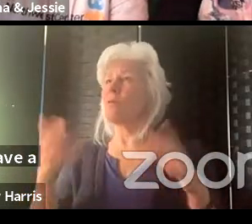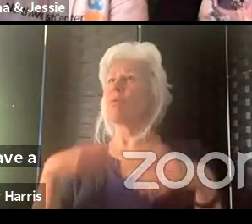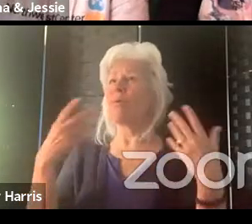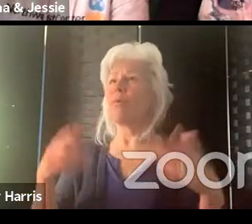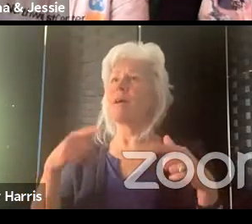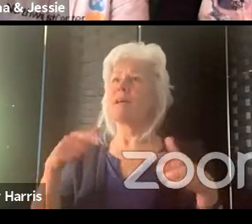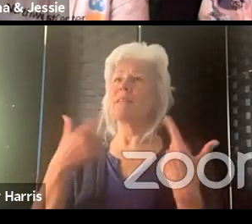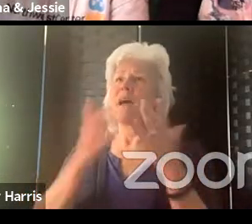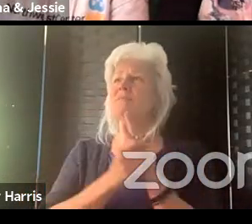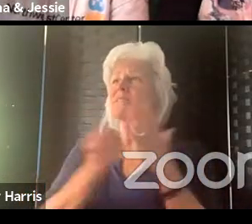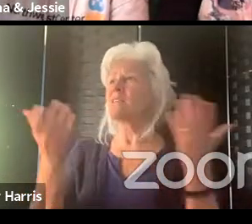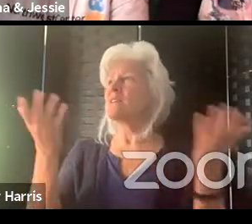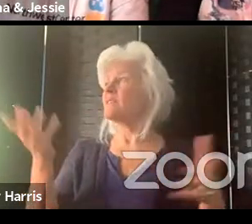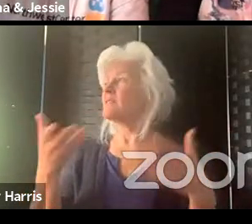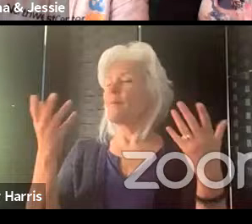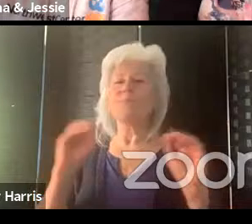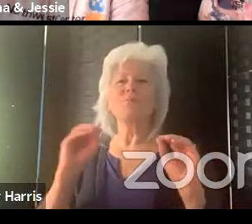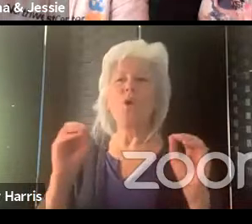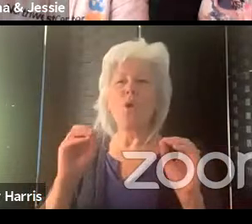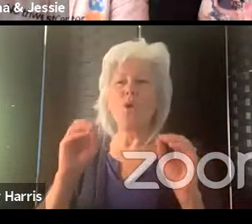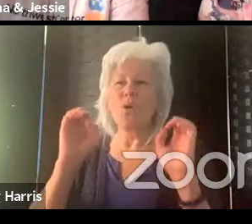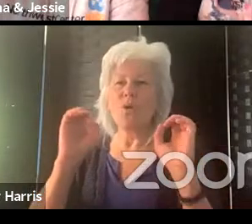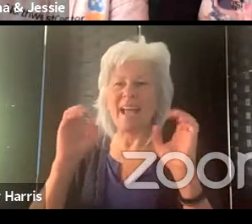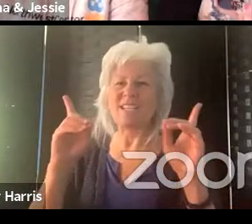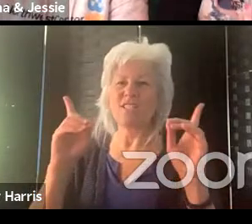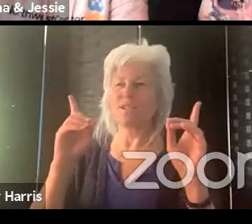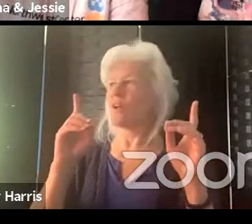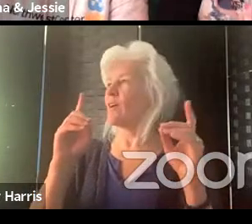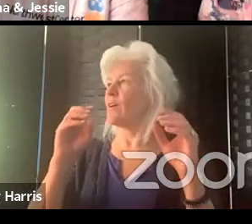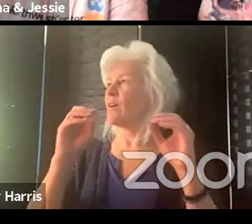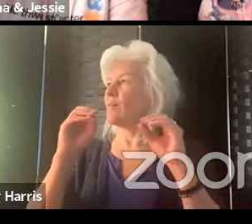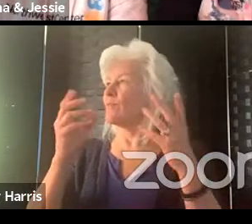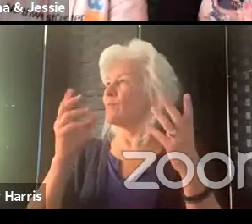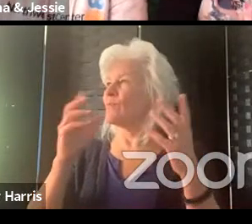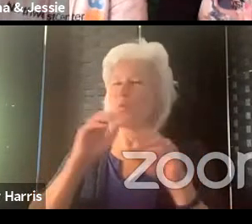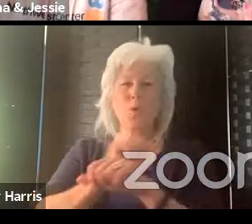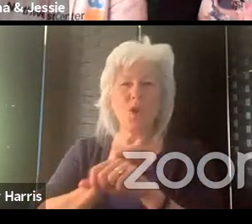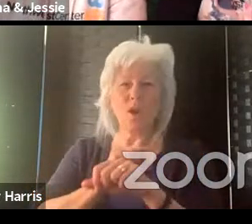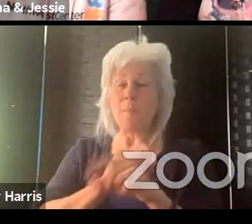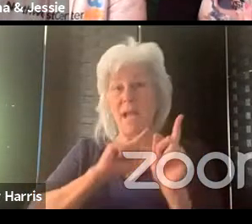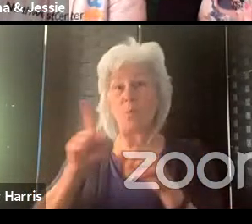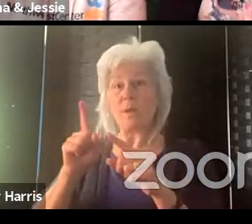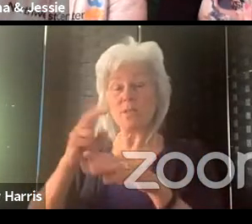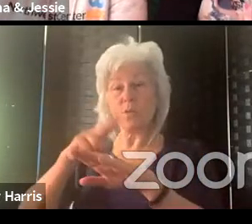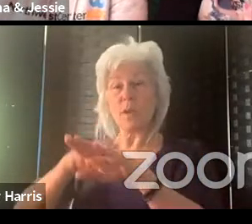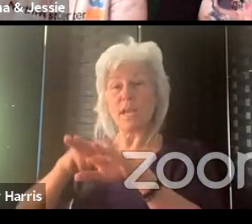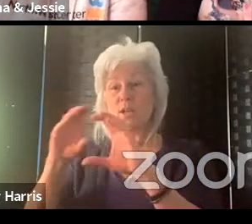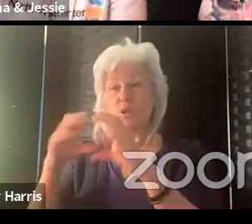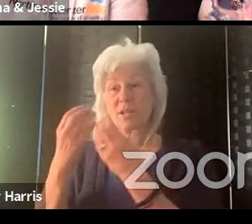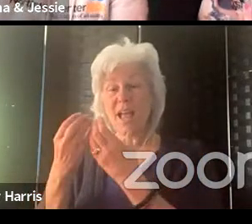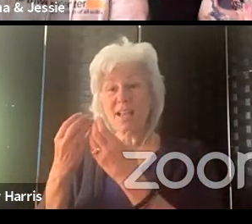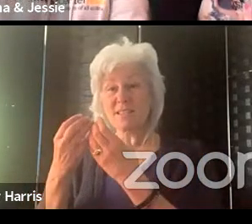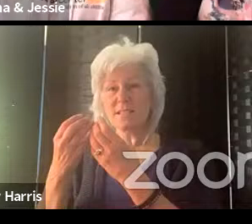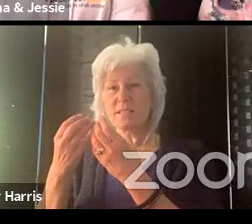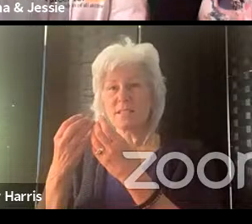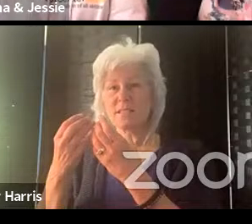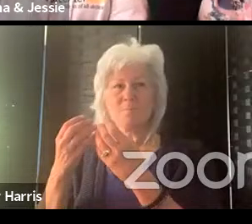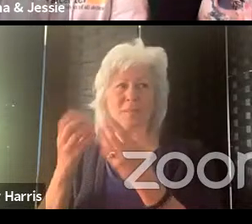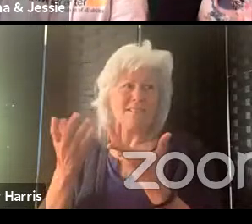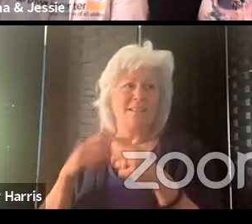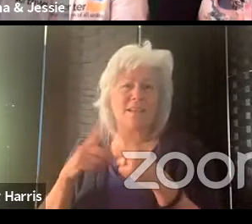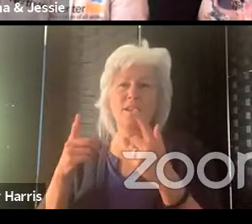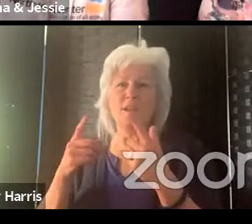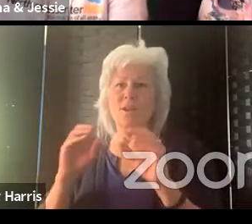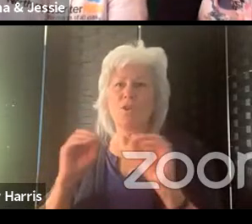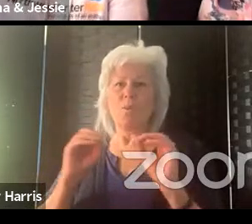skills related academic work. Even though I went to regular classes, while I was in LRCI, nobody really expected